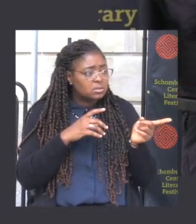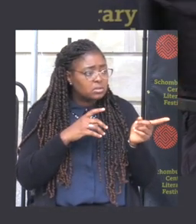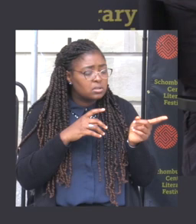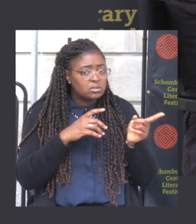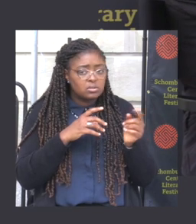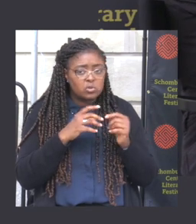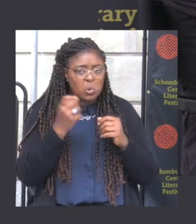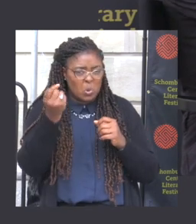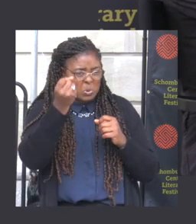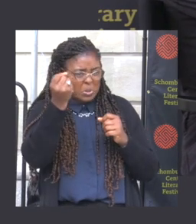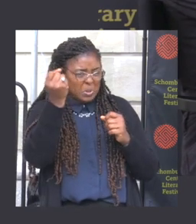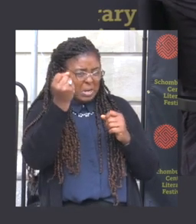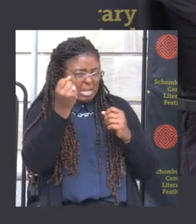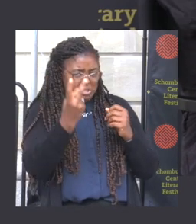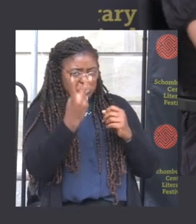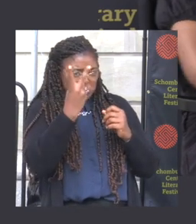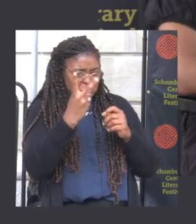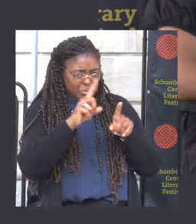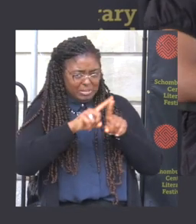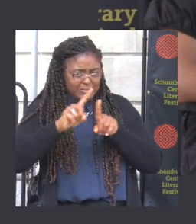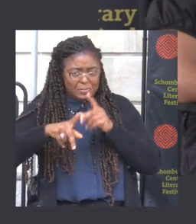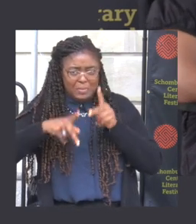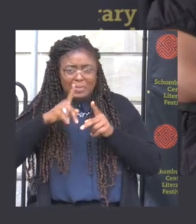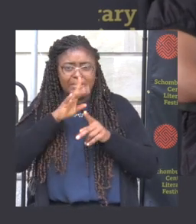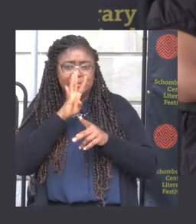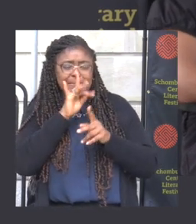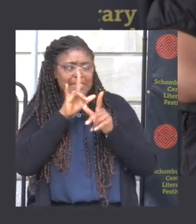Okay. Let's go here and then here.